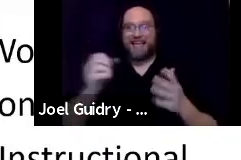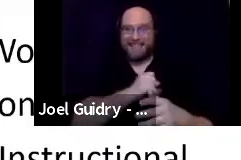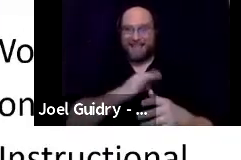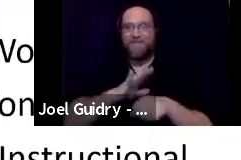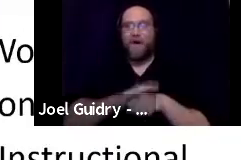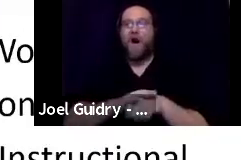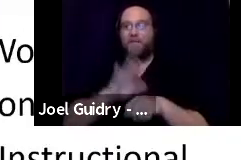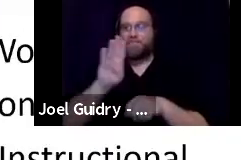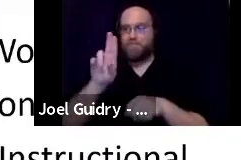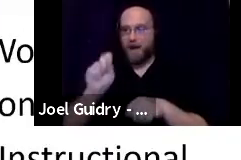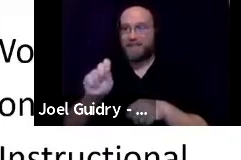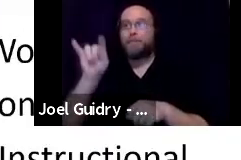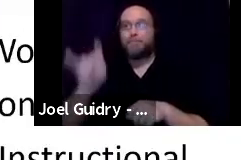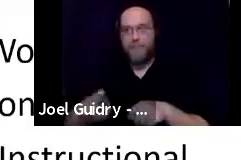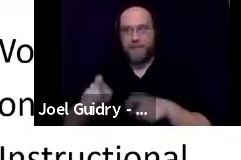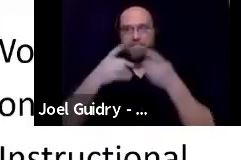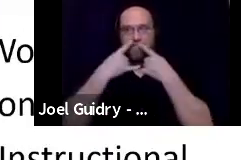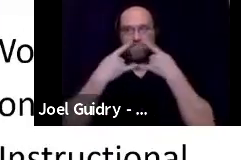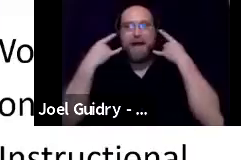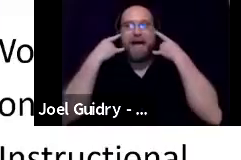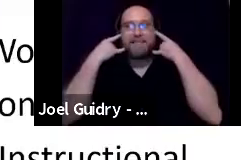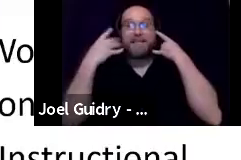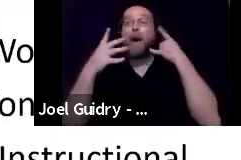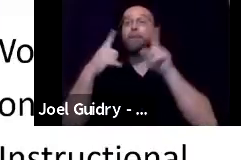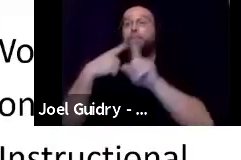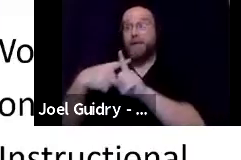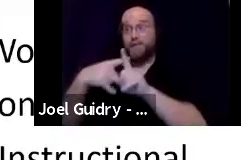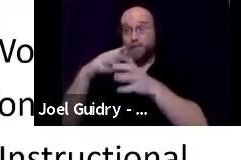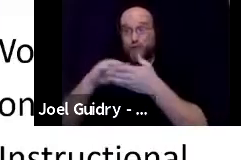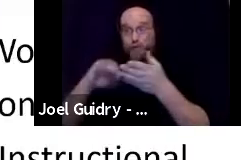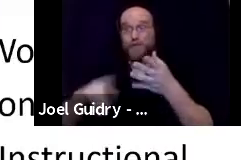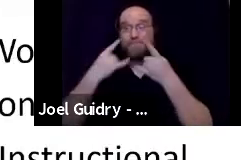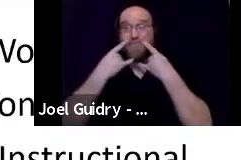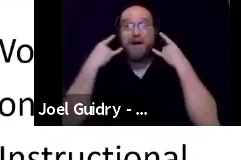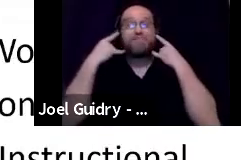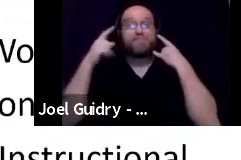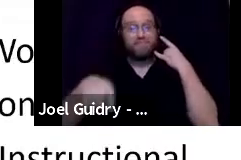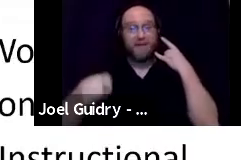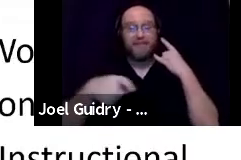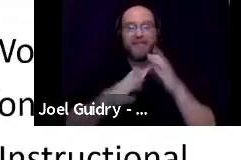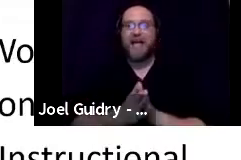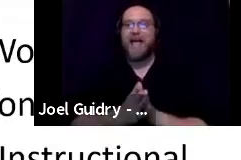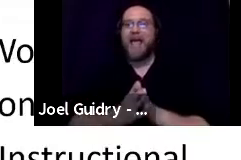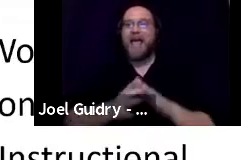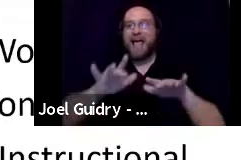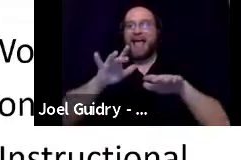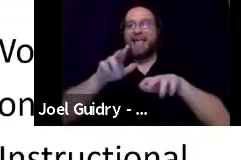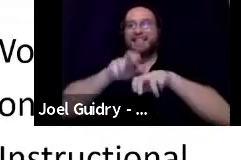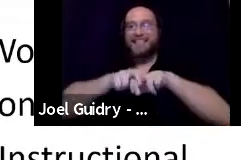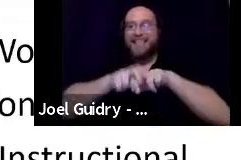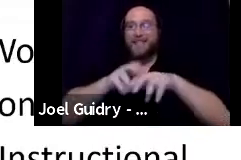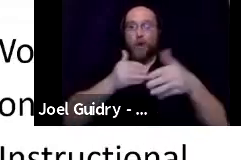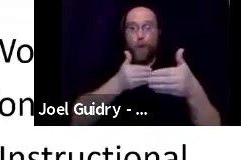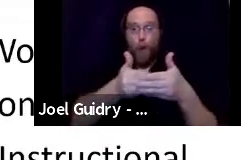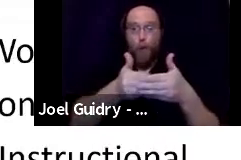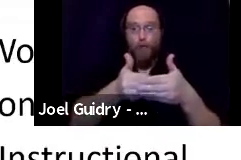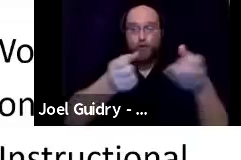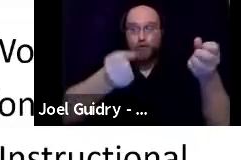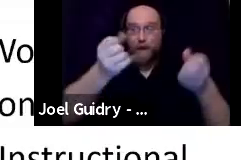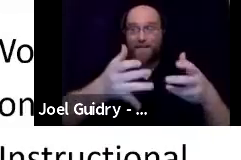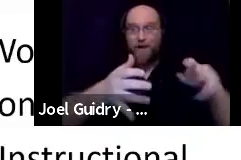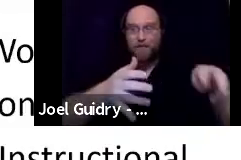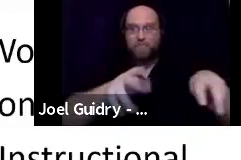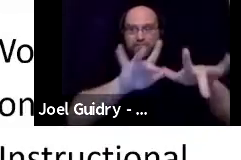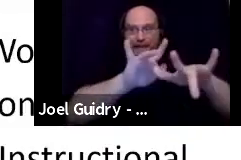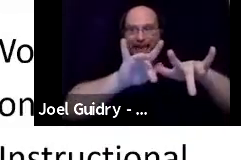students. And LNI strongly recommends that seats near the bus driver are empty with no students in them. And if a